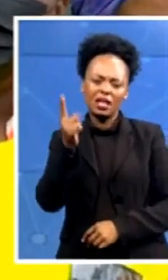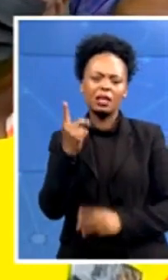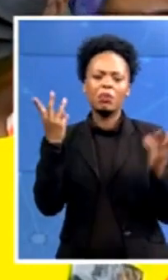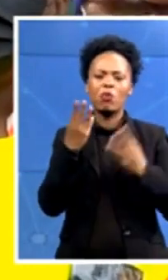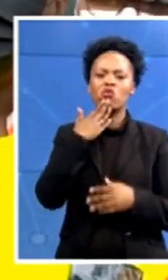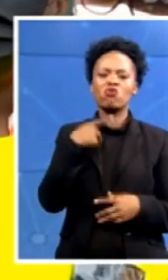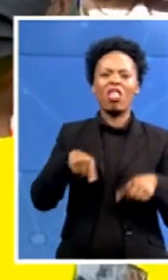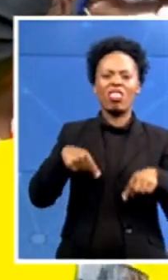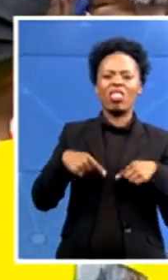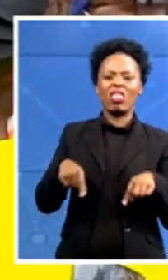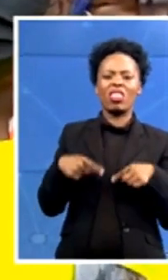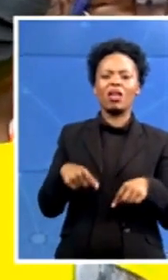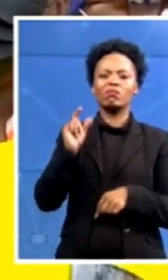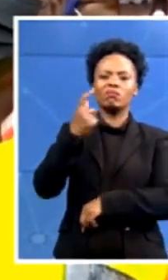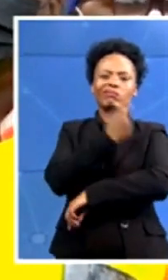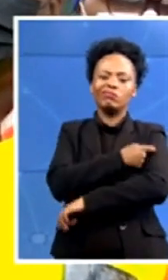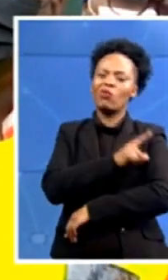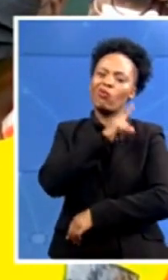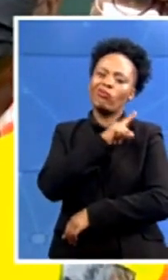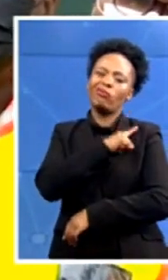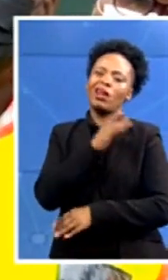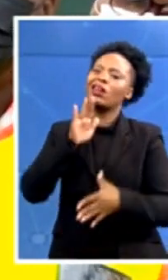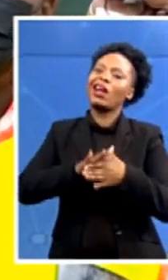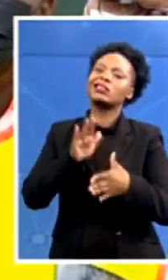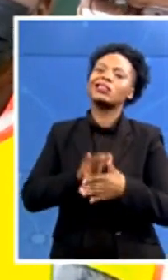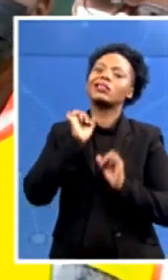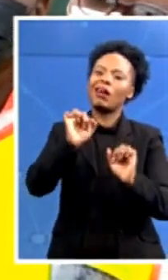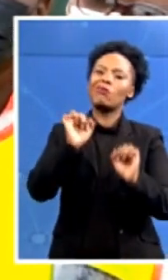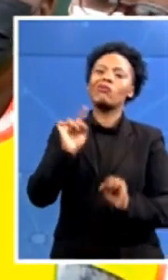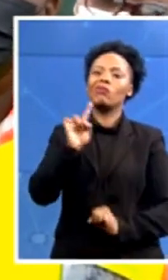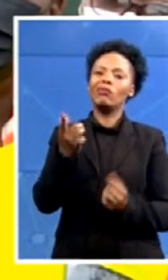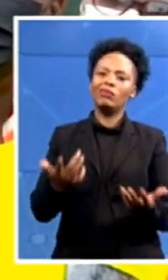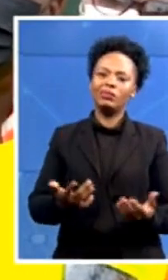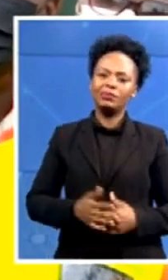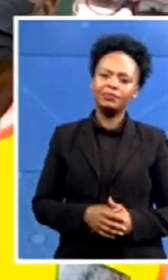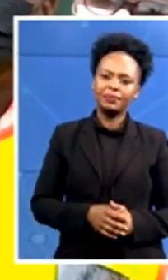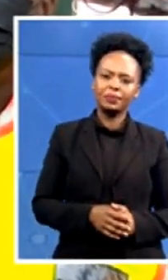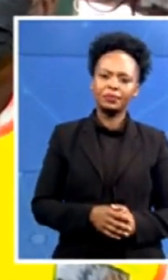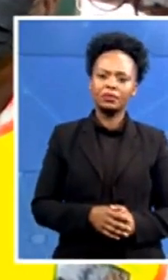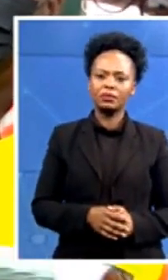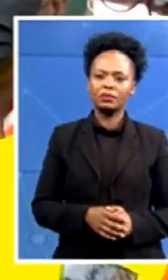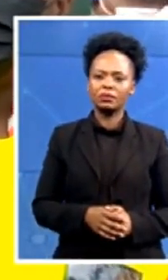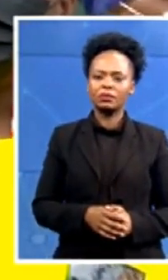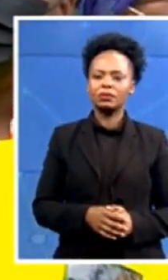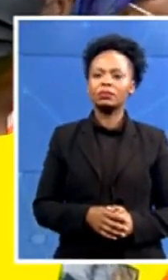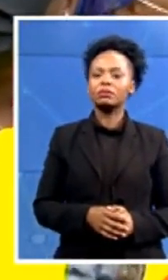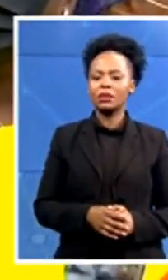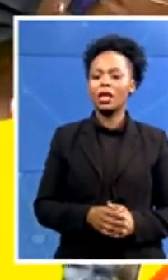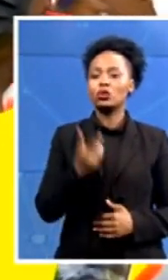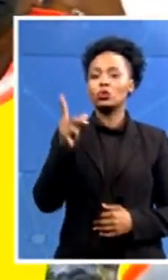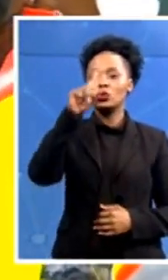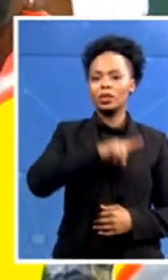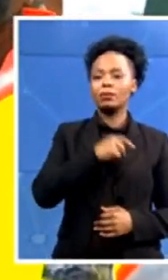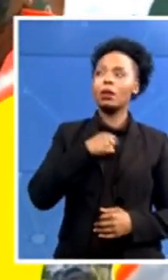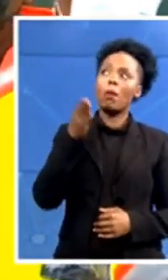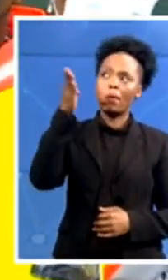take the vaccine. But I'm very encouraged. I mean, 2 days ago I was in Ladysmith and then also in